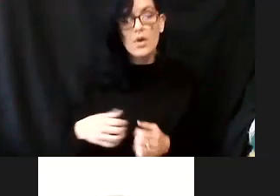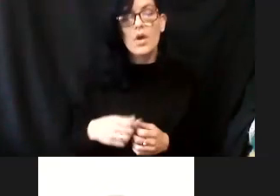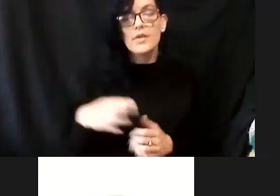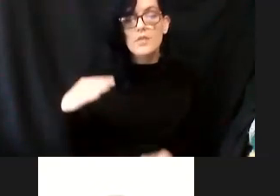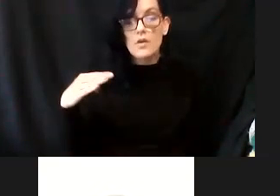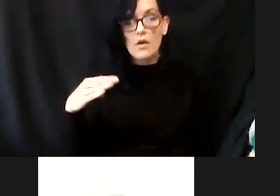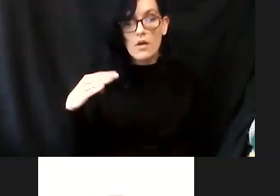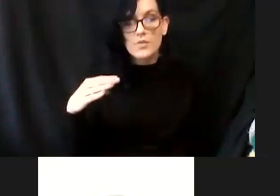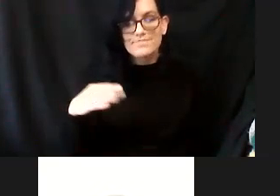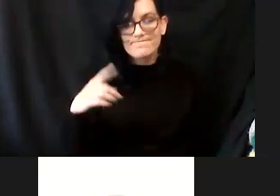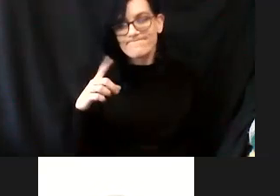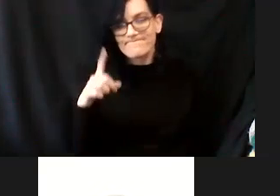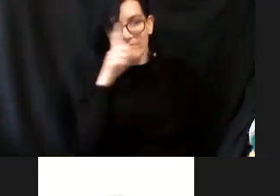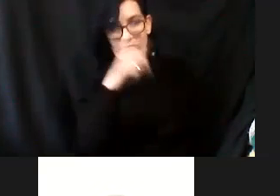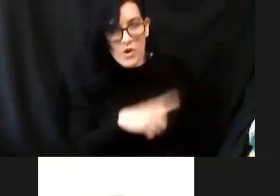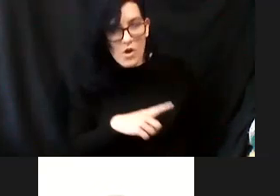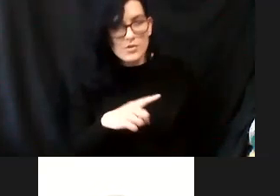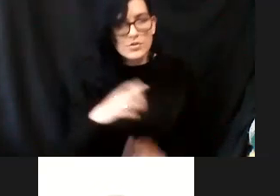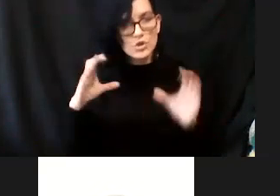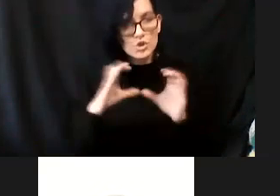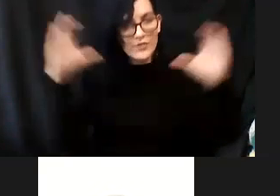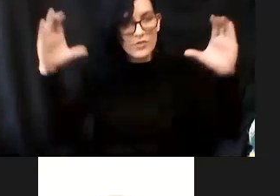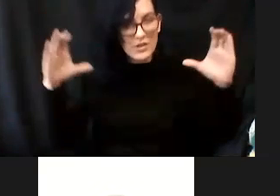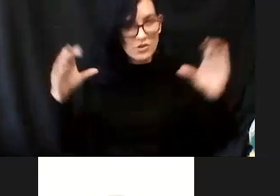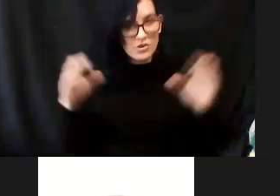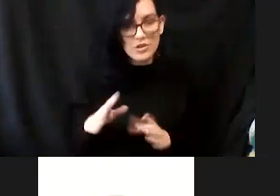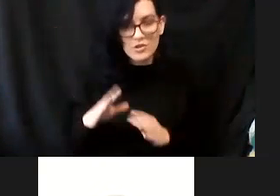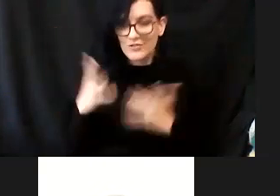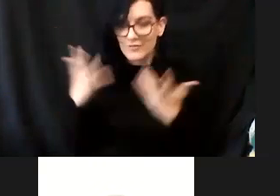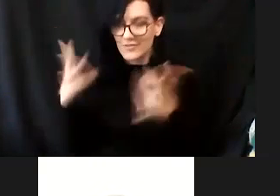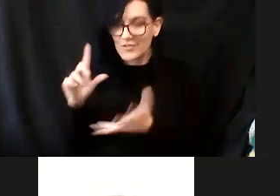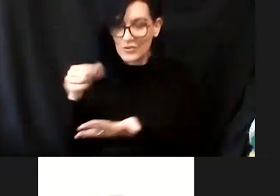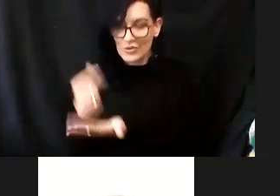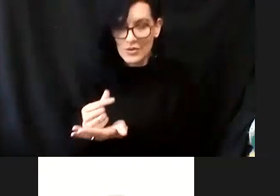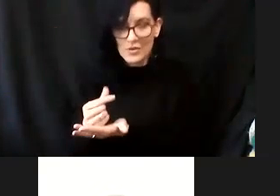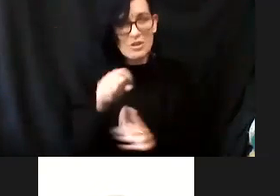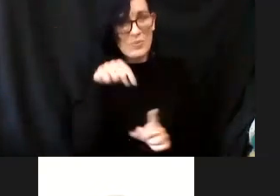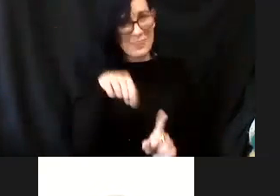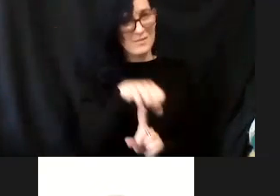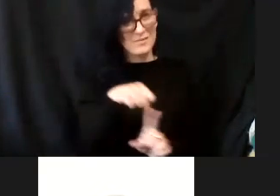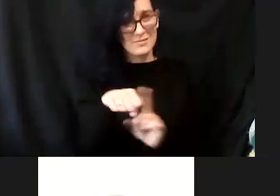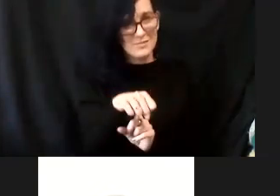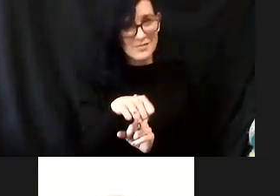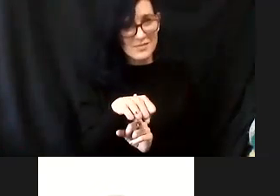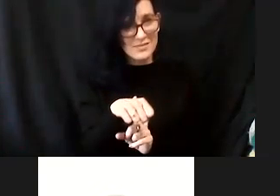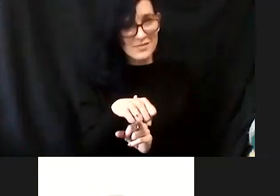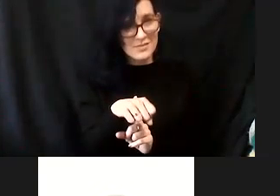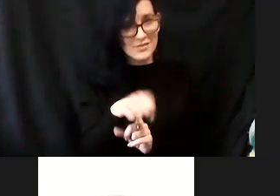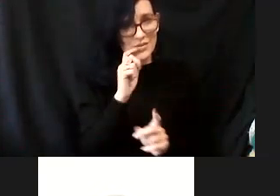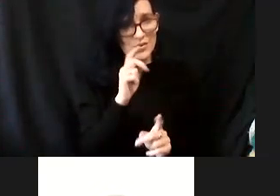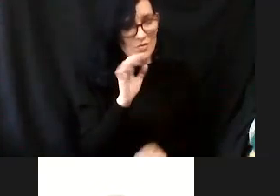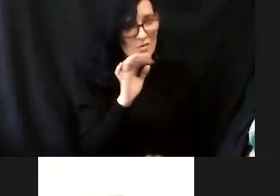discharge. So this is a scenario where maybe you find out that your school basically lied